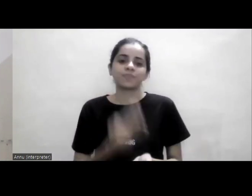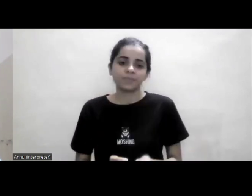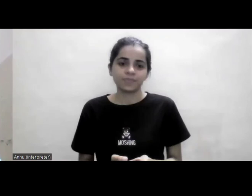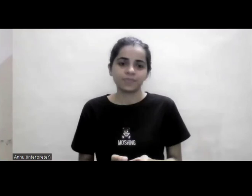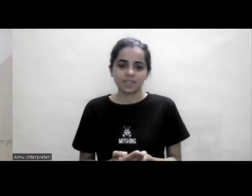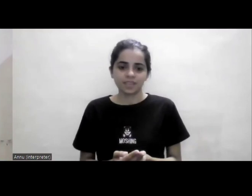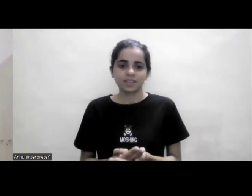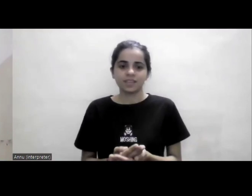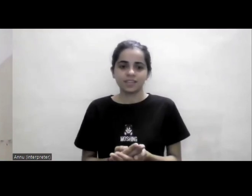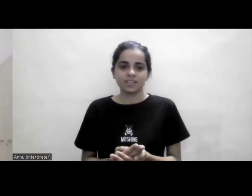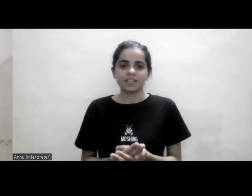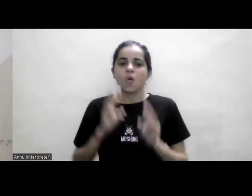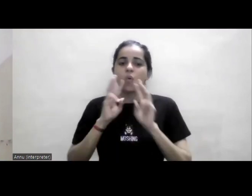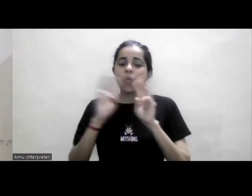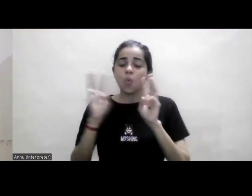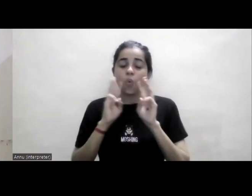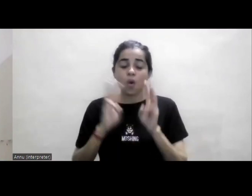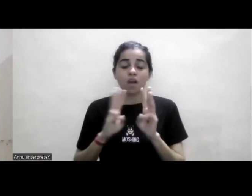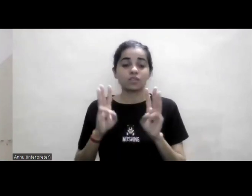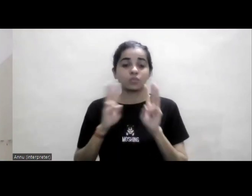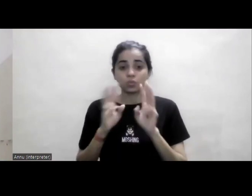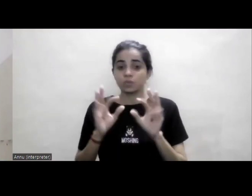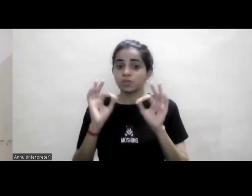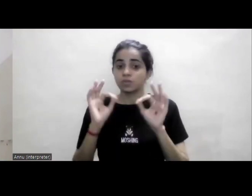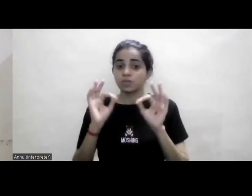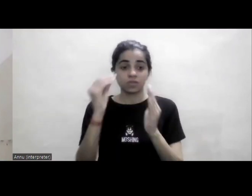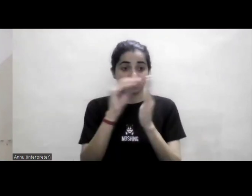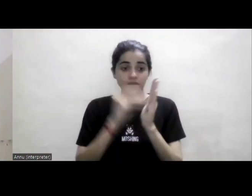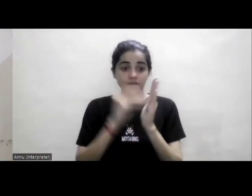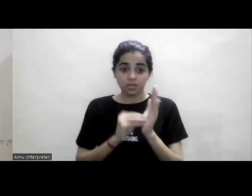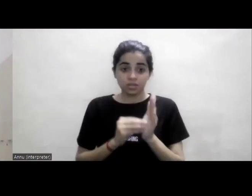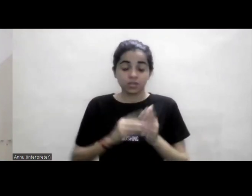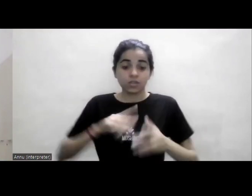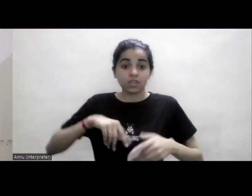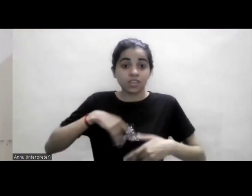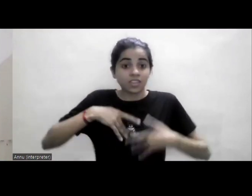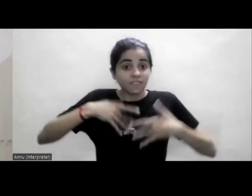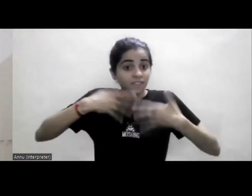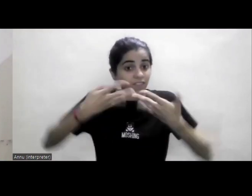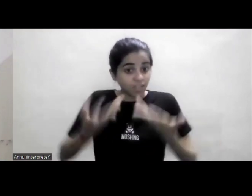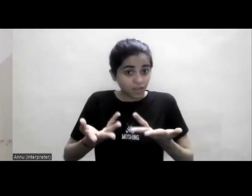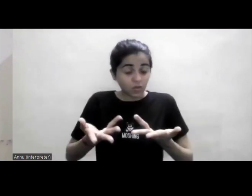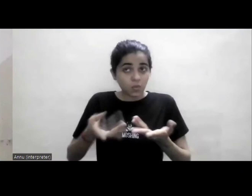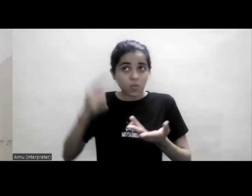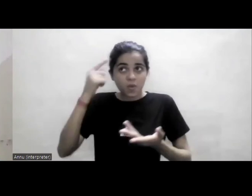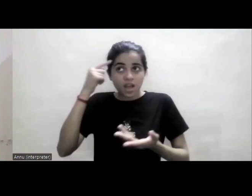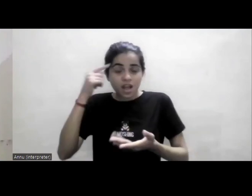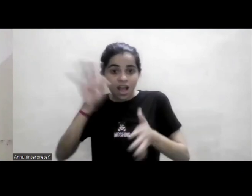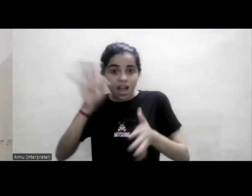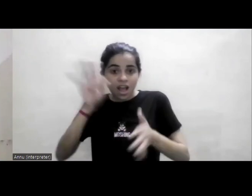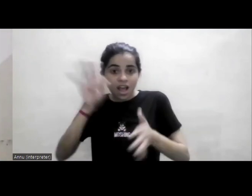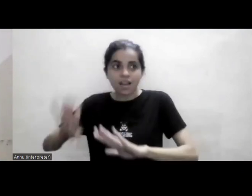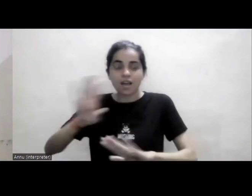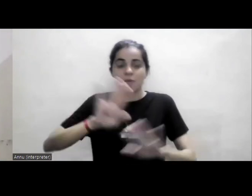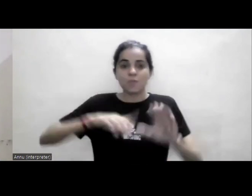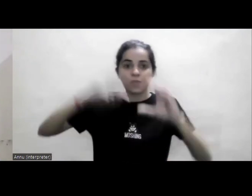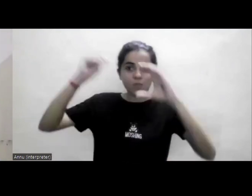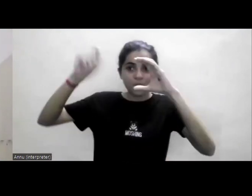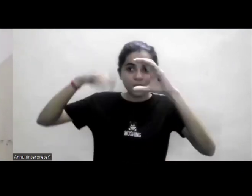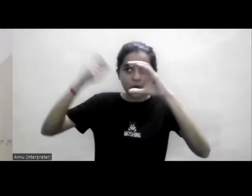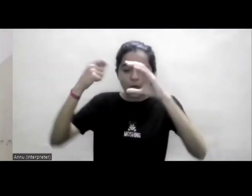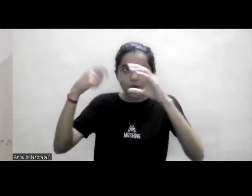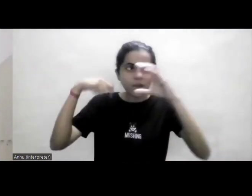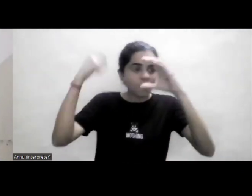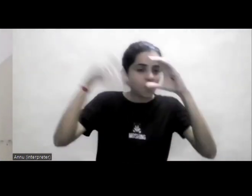wonderful workshop. And I really admire the way you have analyzed each and every movie through